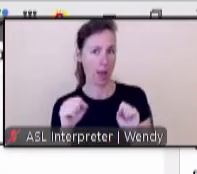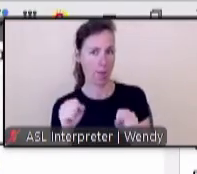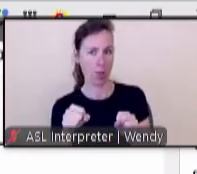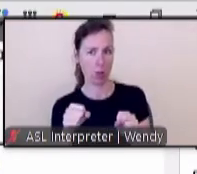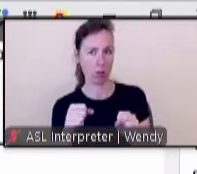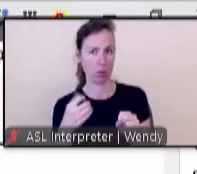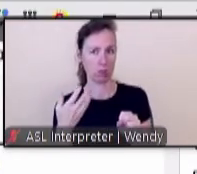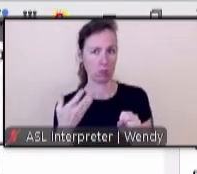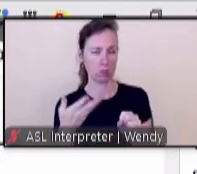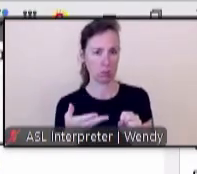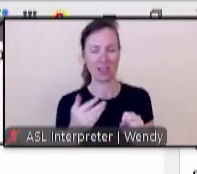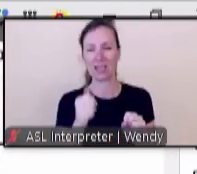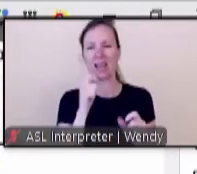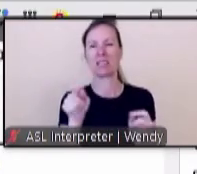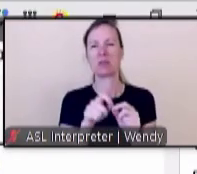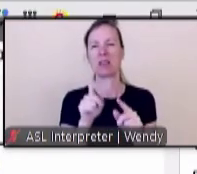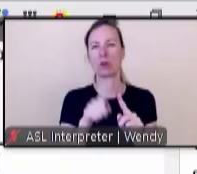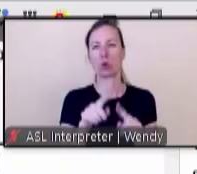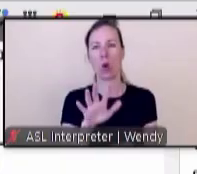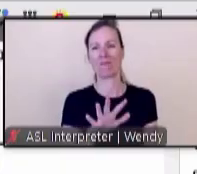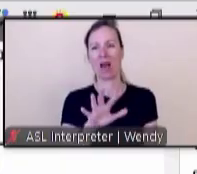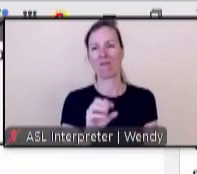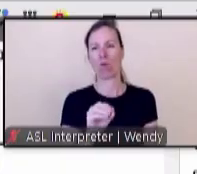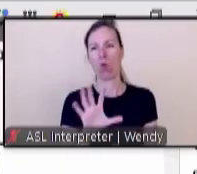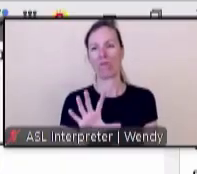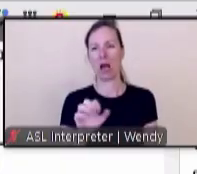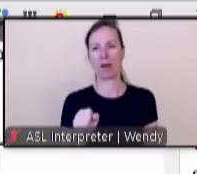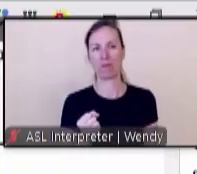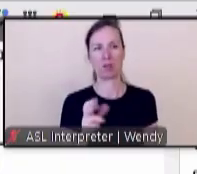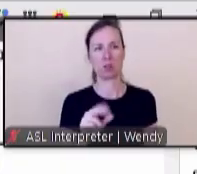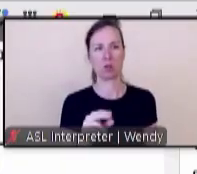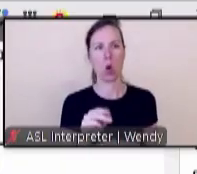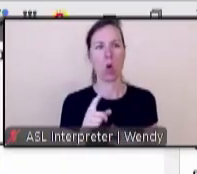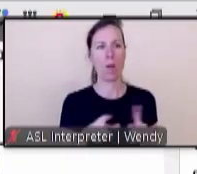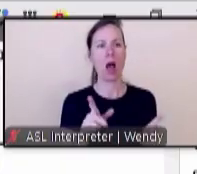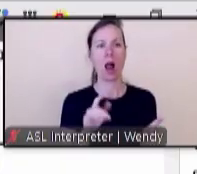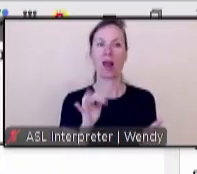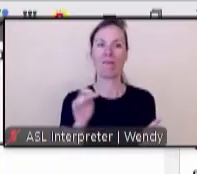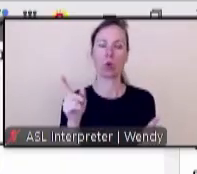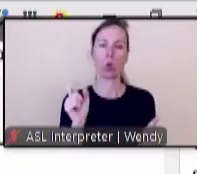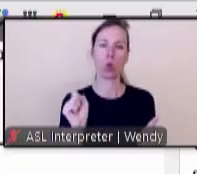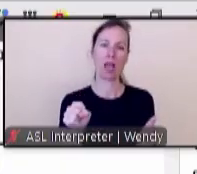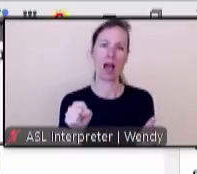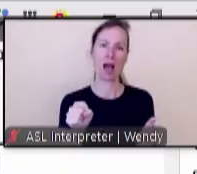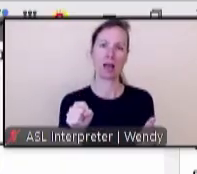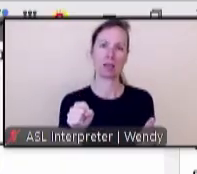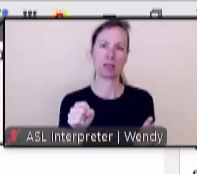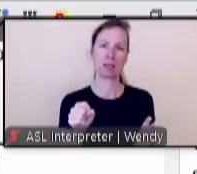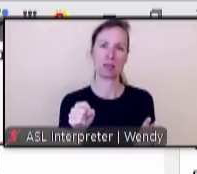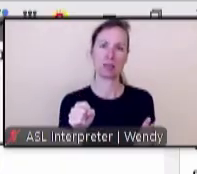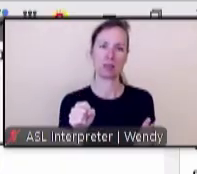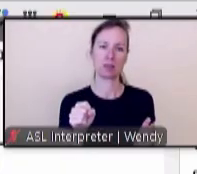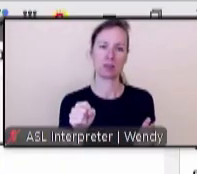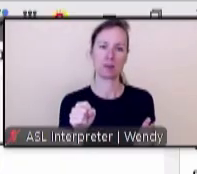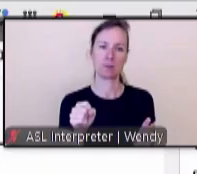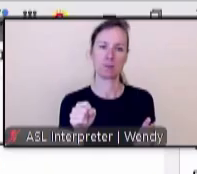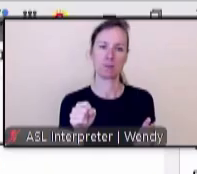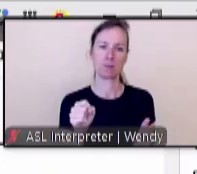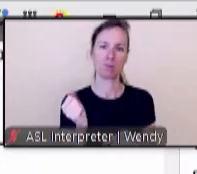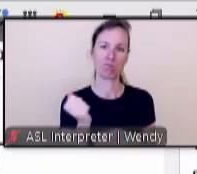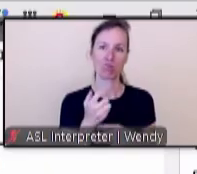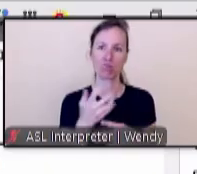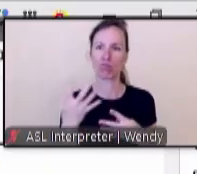not specific to the 505s. If you can just touch on, or if you know any,